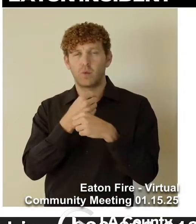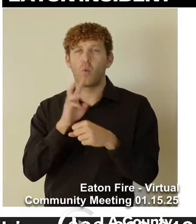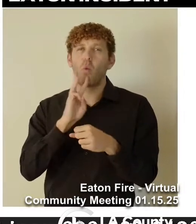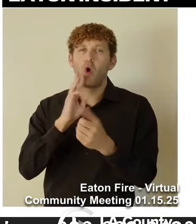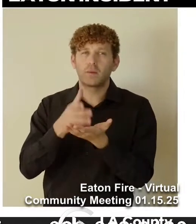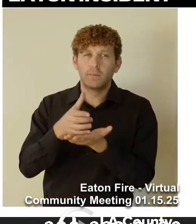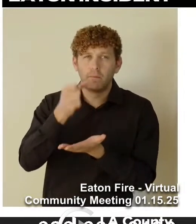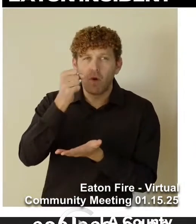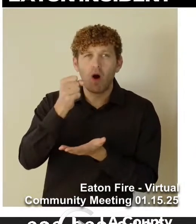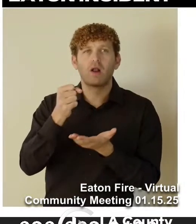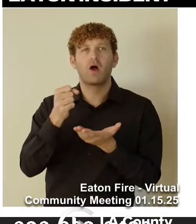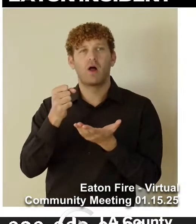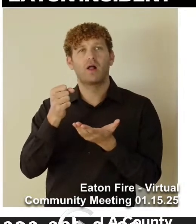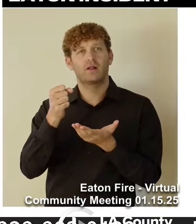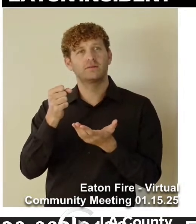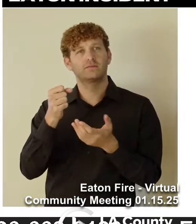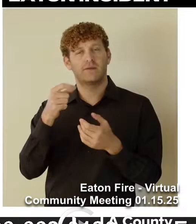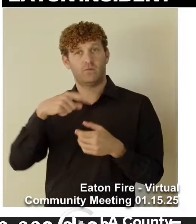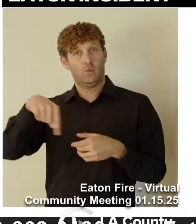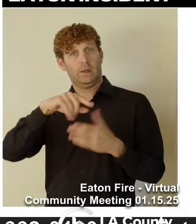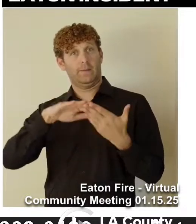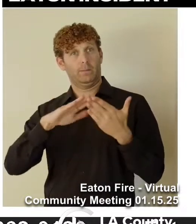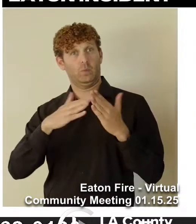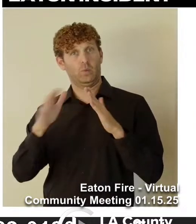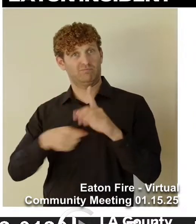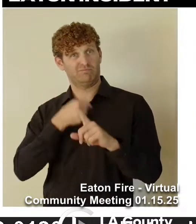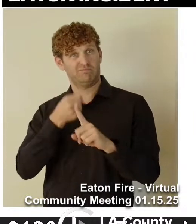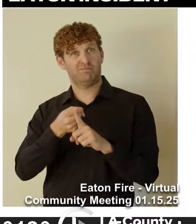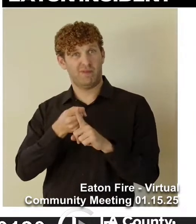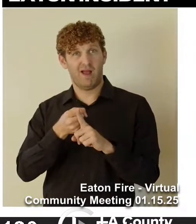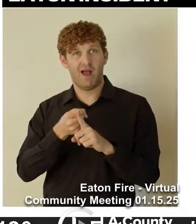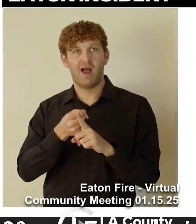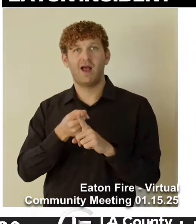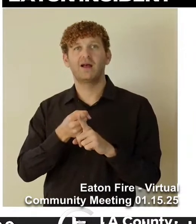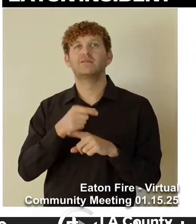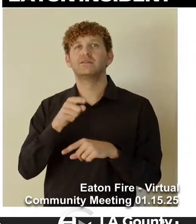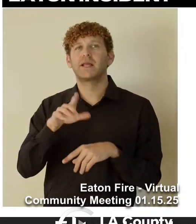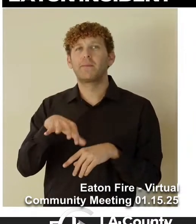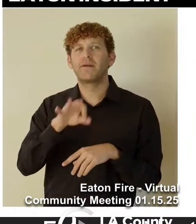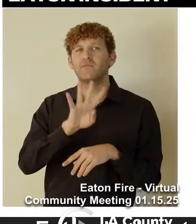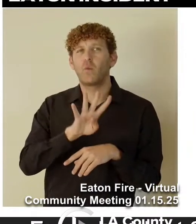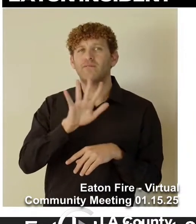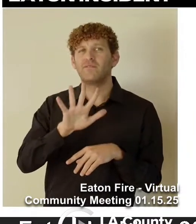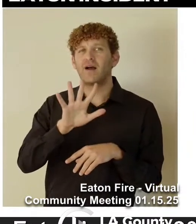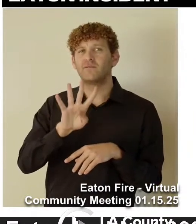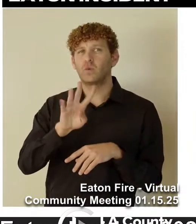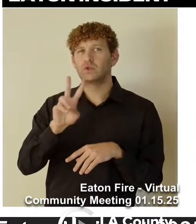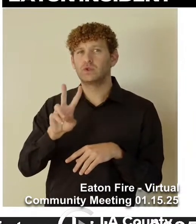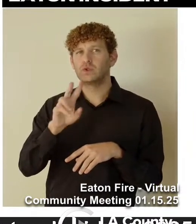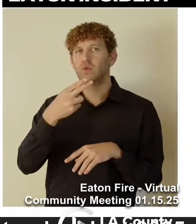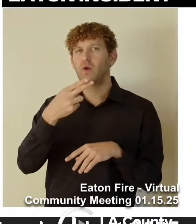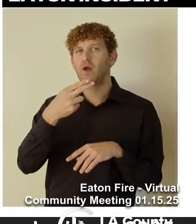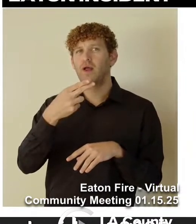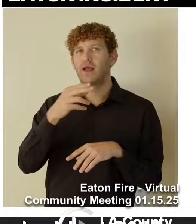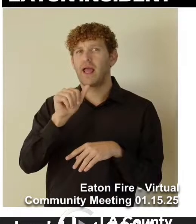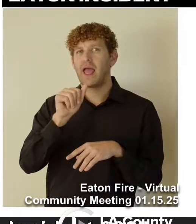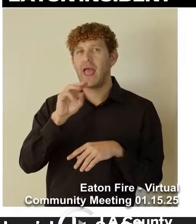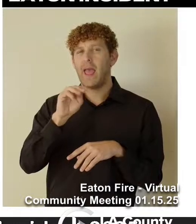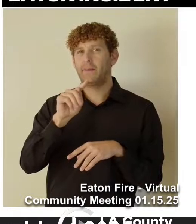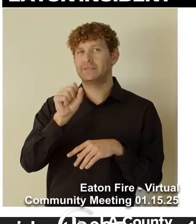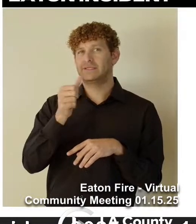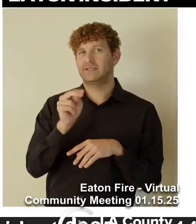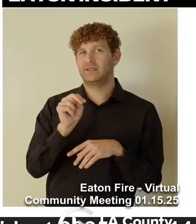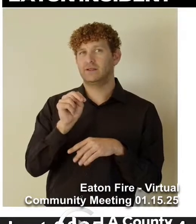communities. Bottled water can be picked up at 4524 Hampton Road, La Cañada, between the hours of 8 and